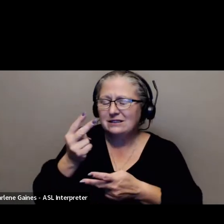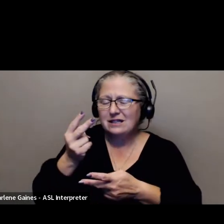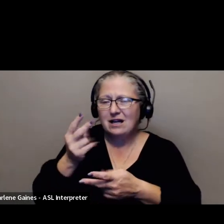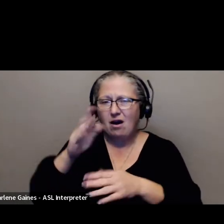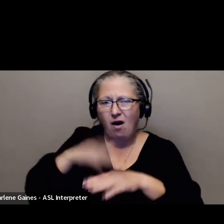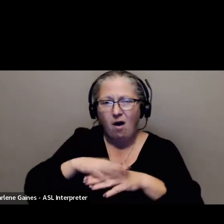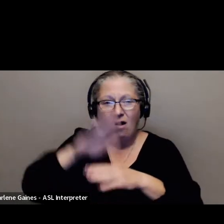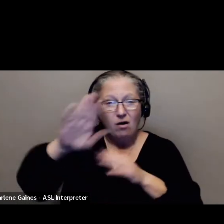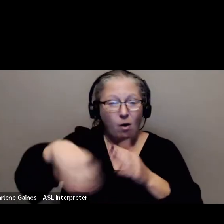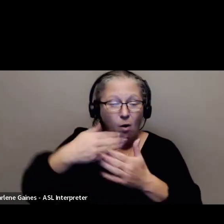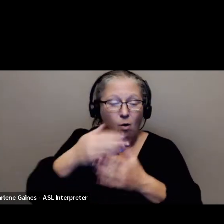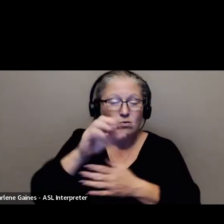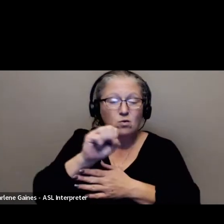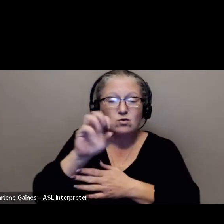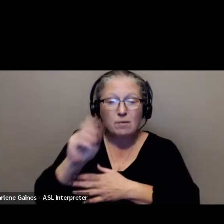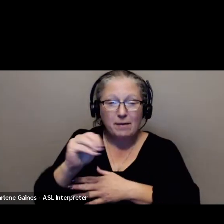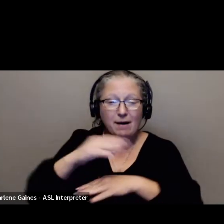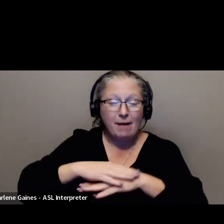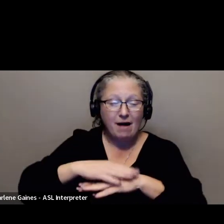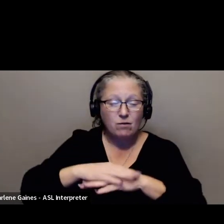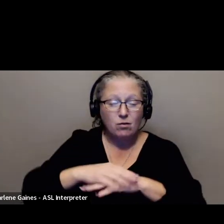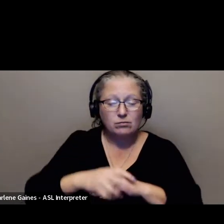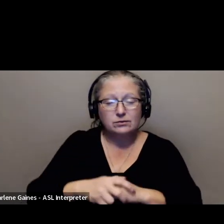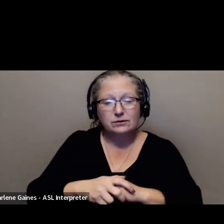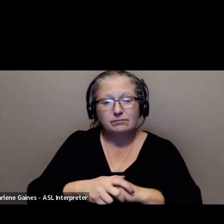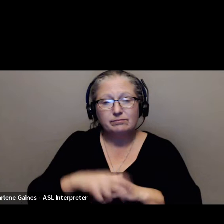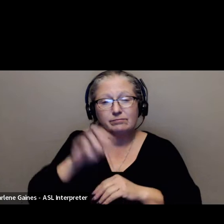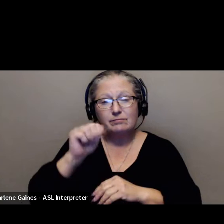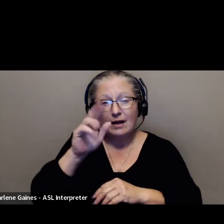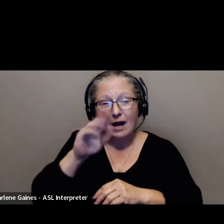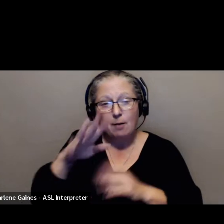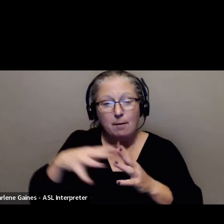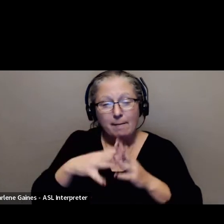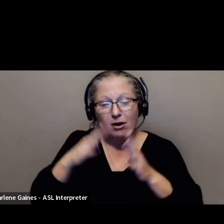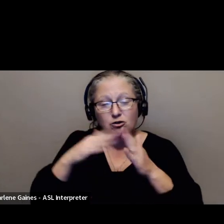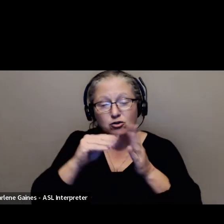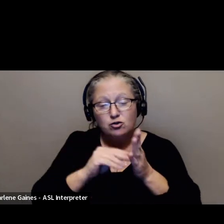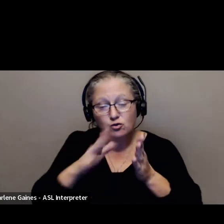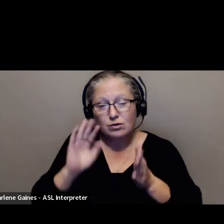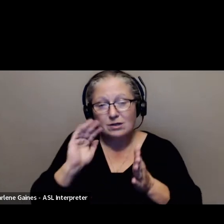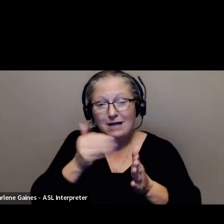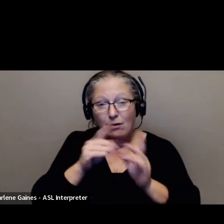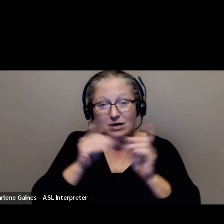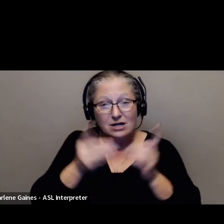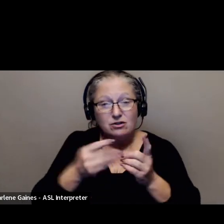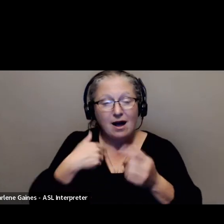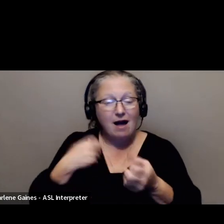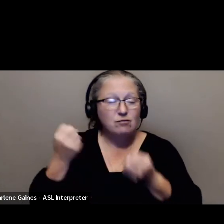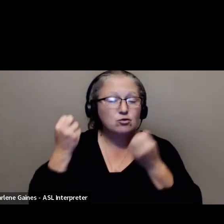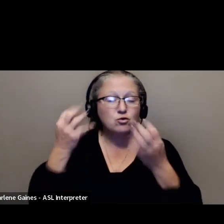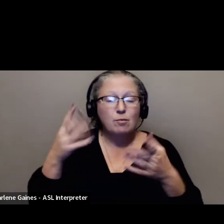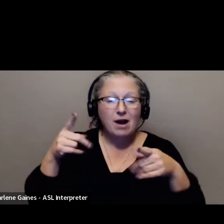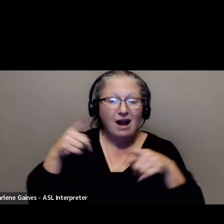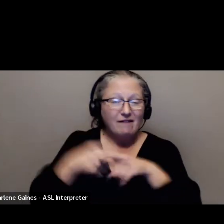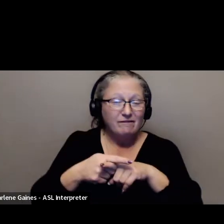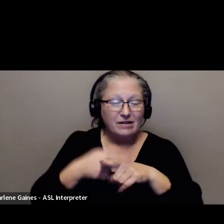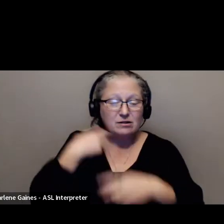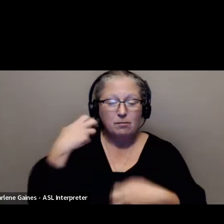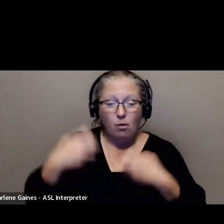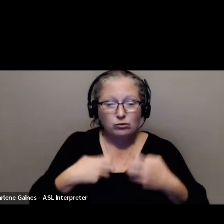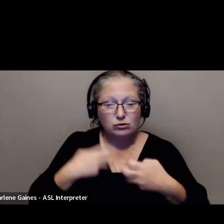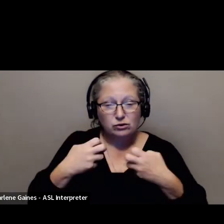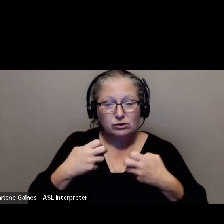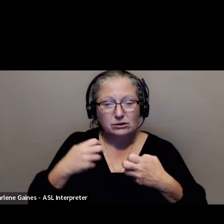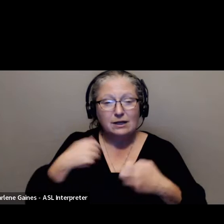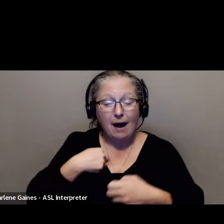on all social media platforms. Arab American students in our district have so many conflicting emotions and